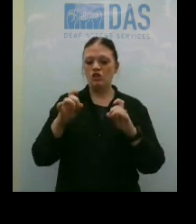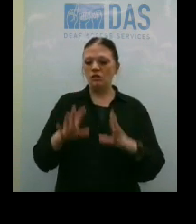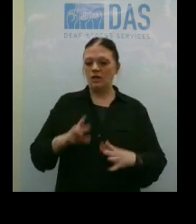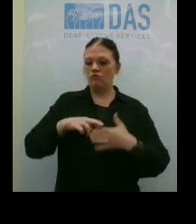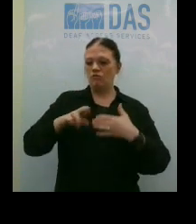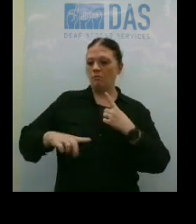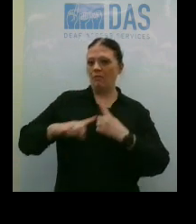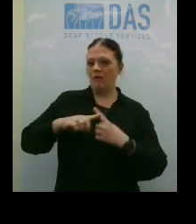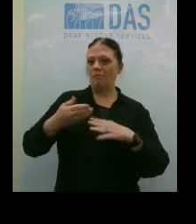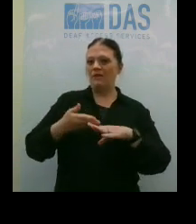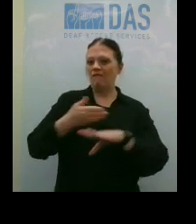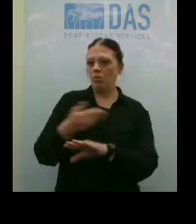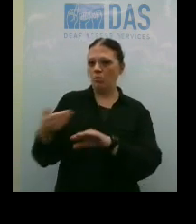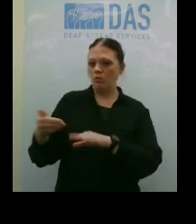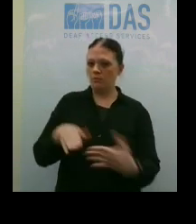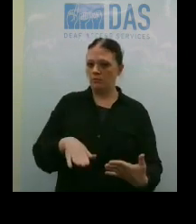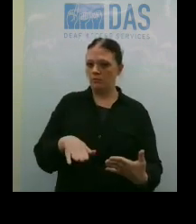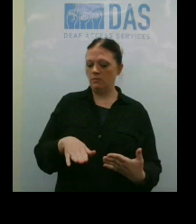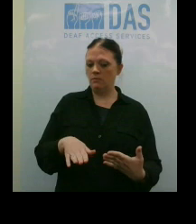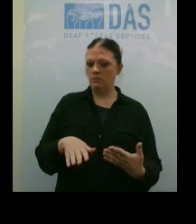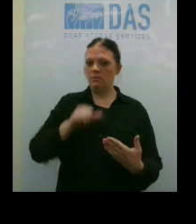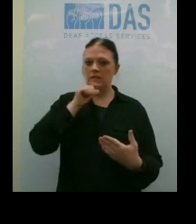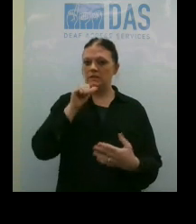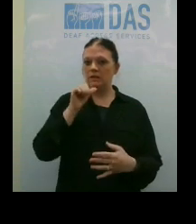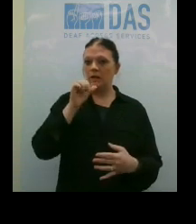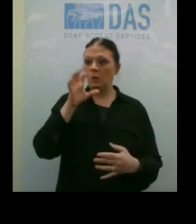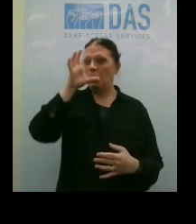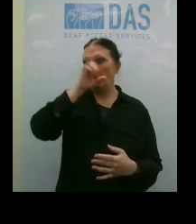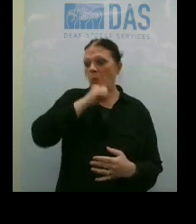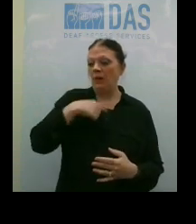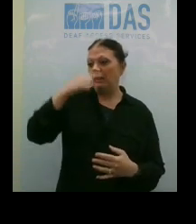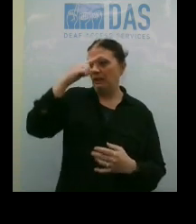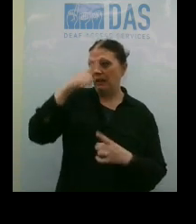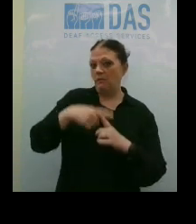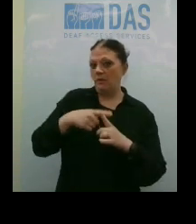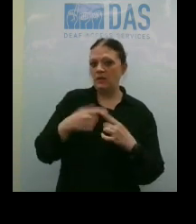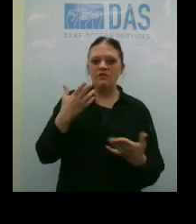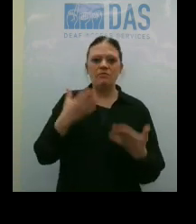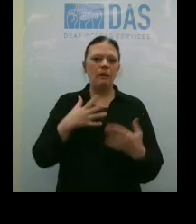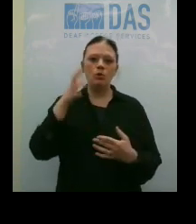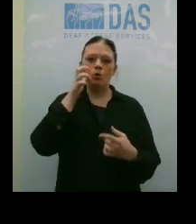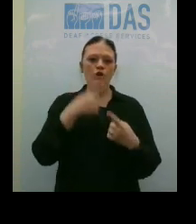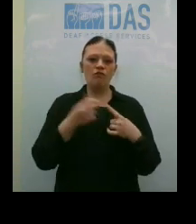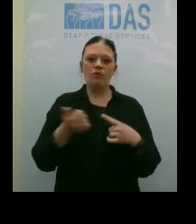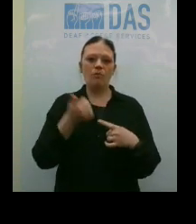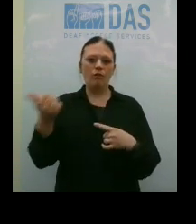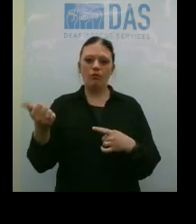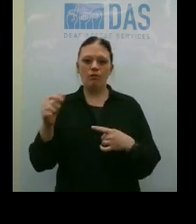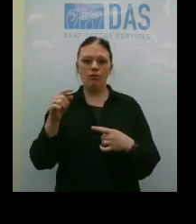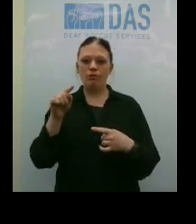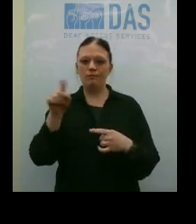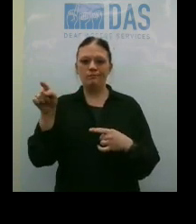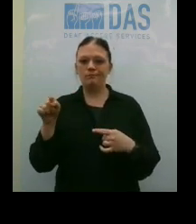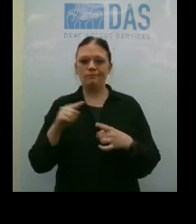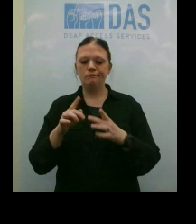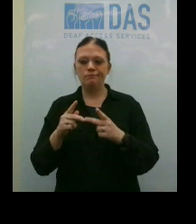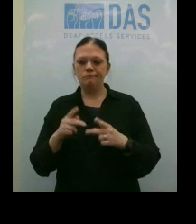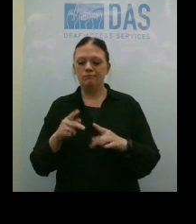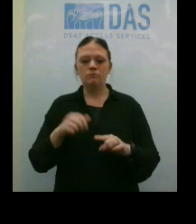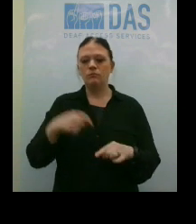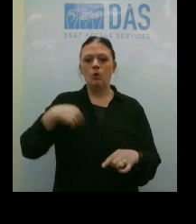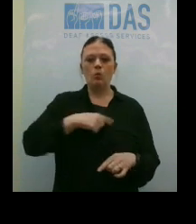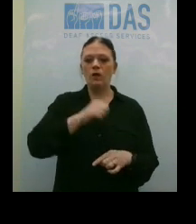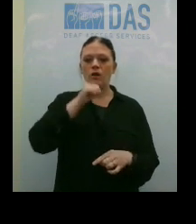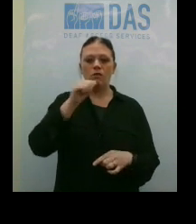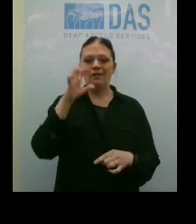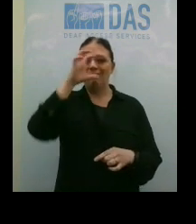before their death. So it is not as a presumed positive, as you may have heard from other places. We are not doing presumed positives here in Erie